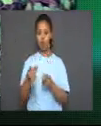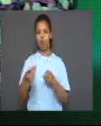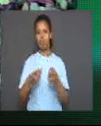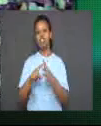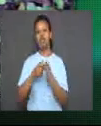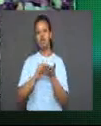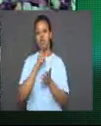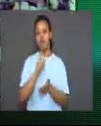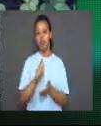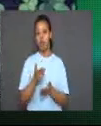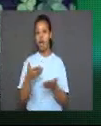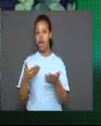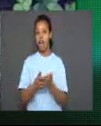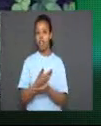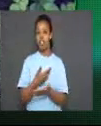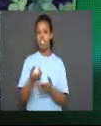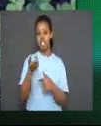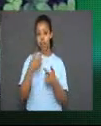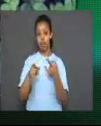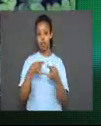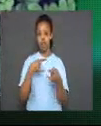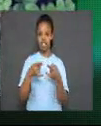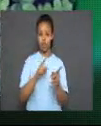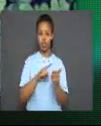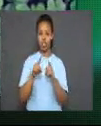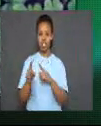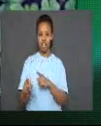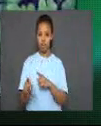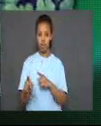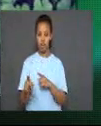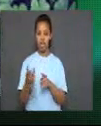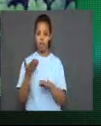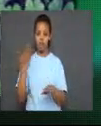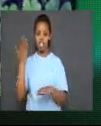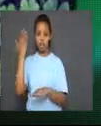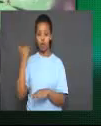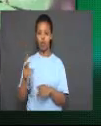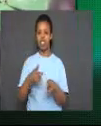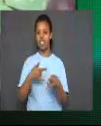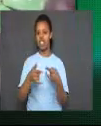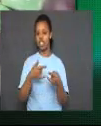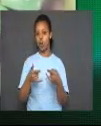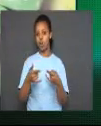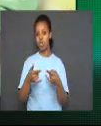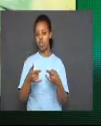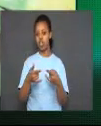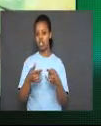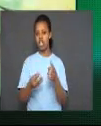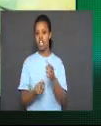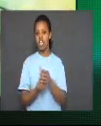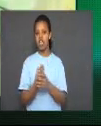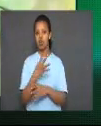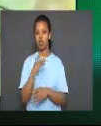The new species contend with the pioneer species for resources